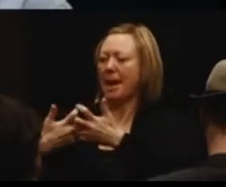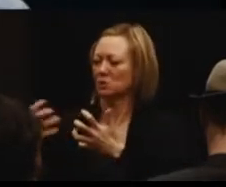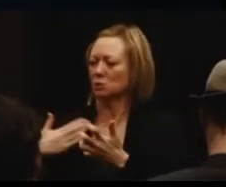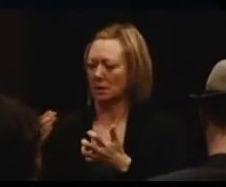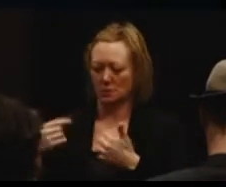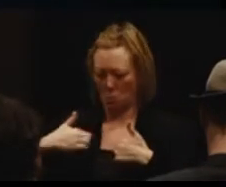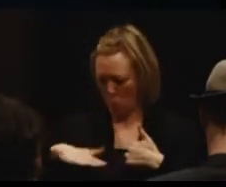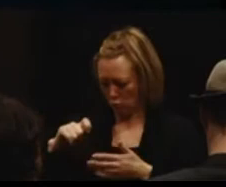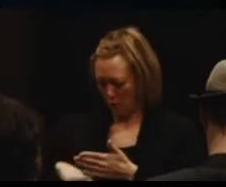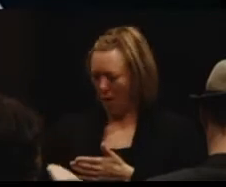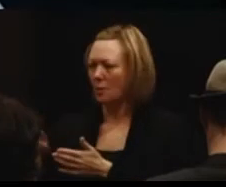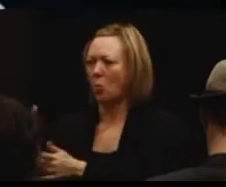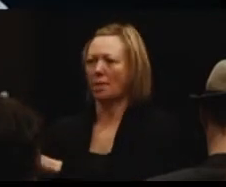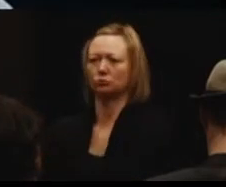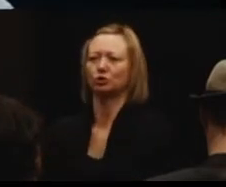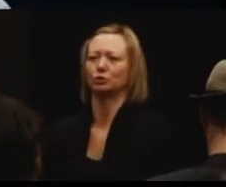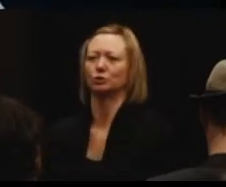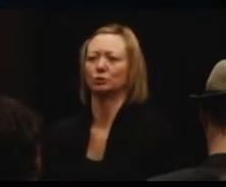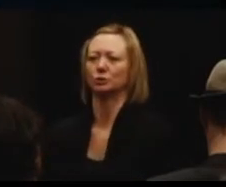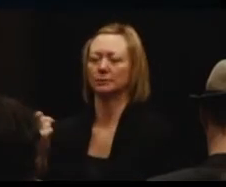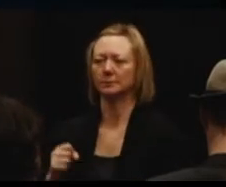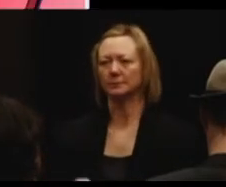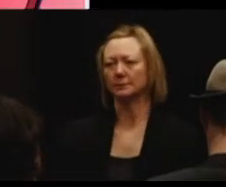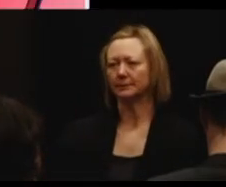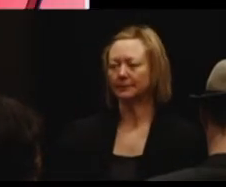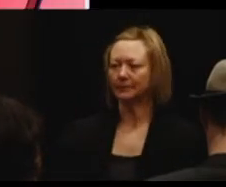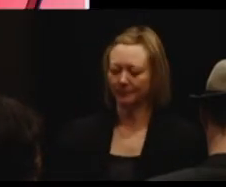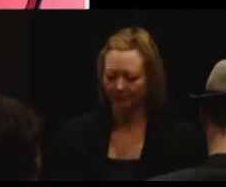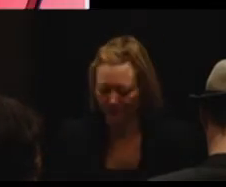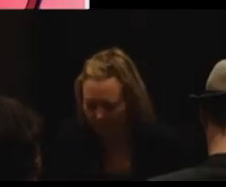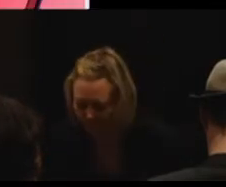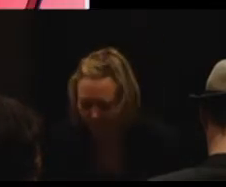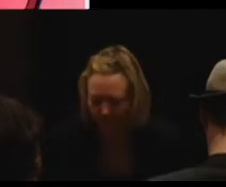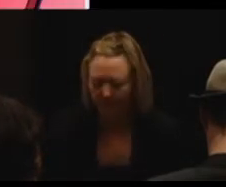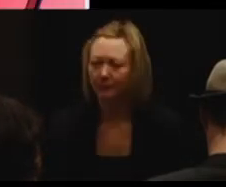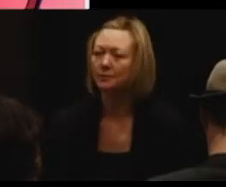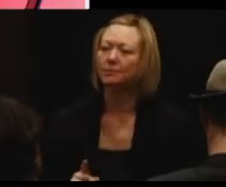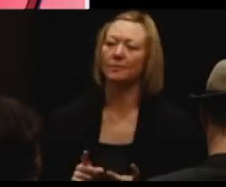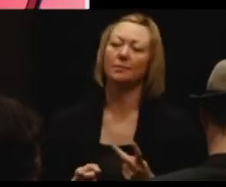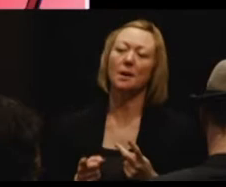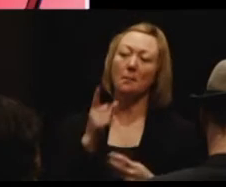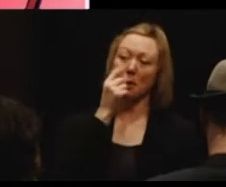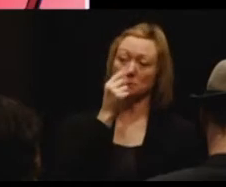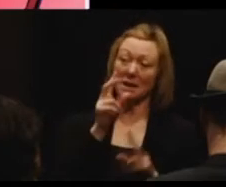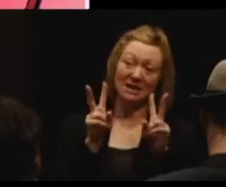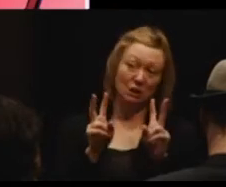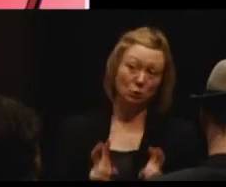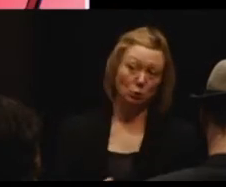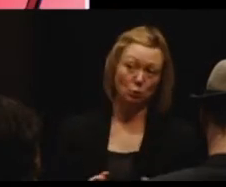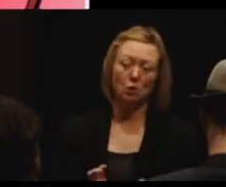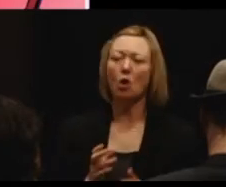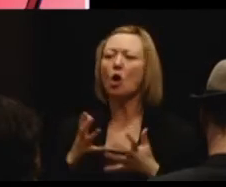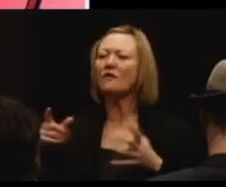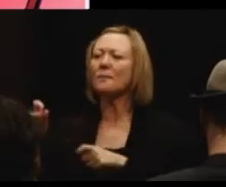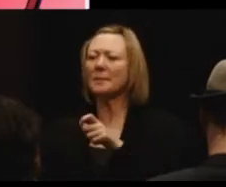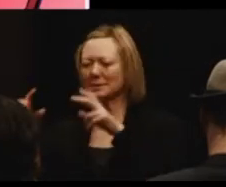With the positive, there's some negatives and potential issues. Is that one of the things that has surprised a lot of economists is the fact that